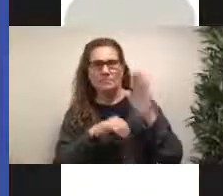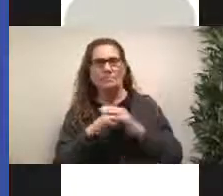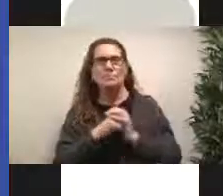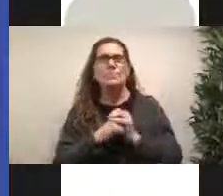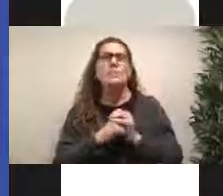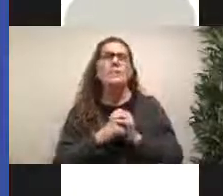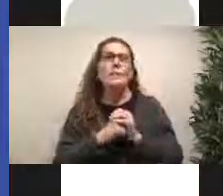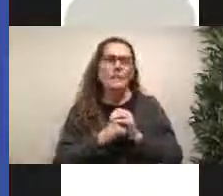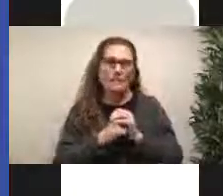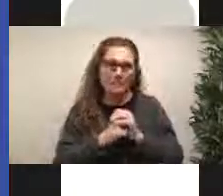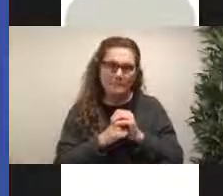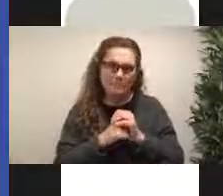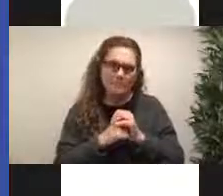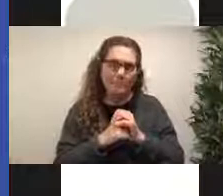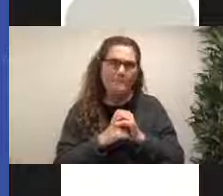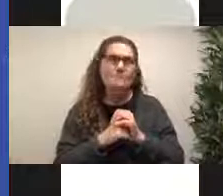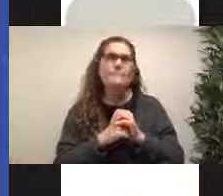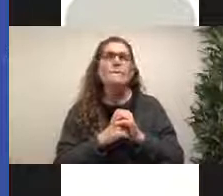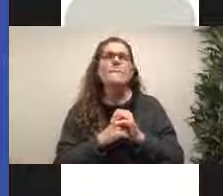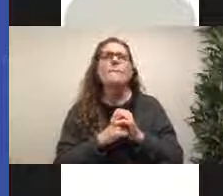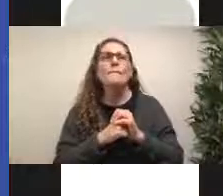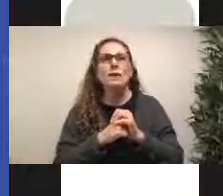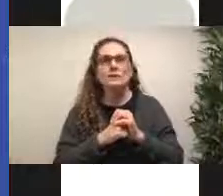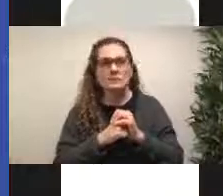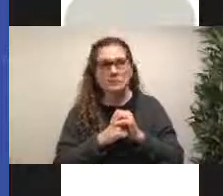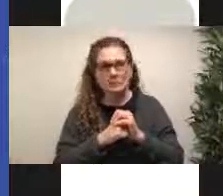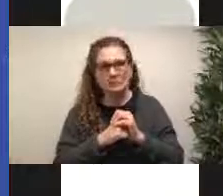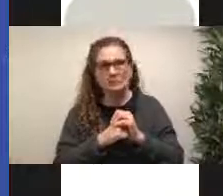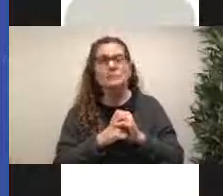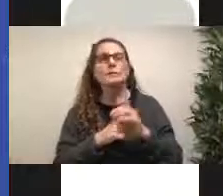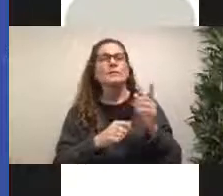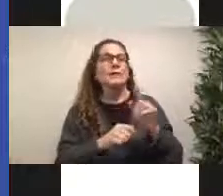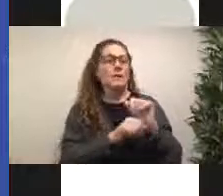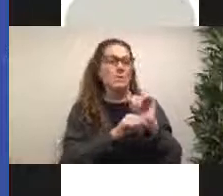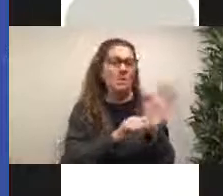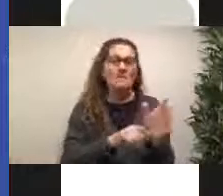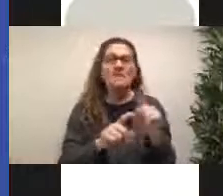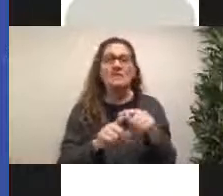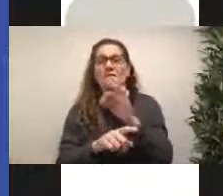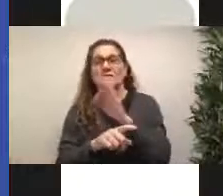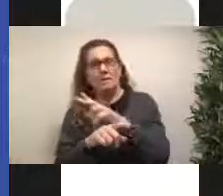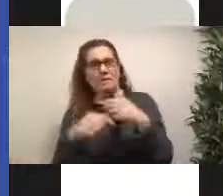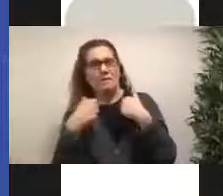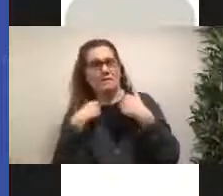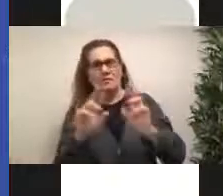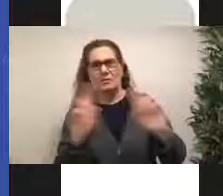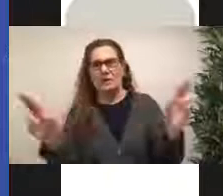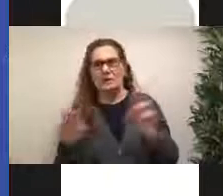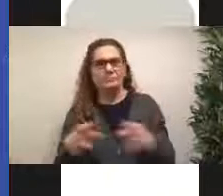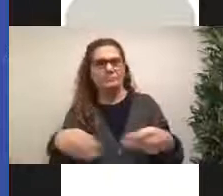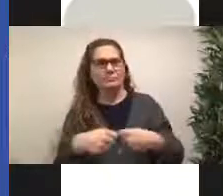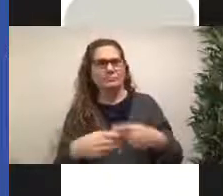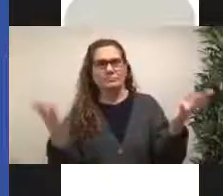available across the community at pharmacies and through healthcare providers. Flu shots are covered by most insurance, are